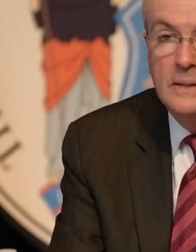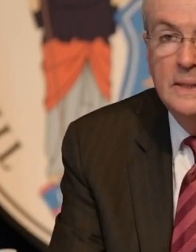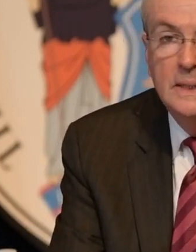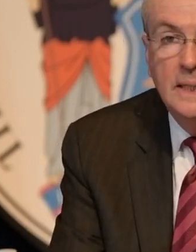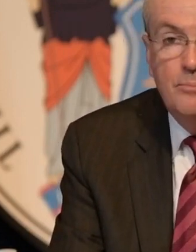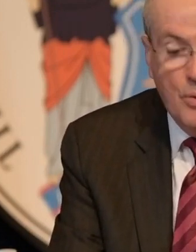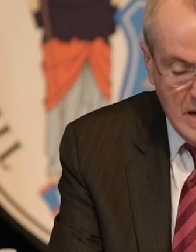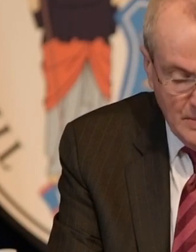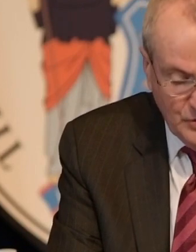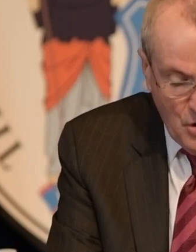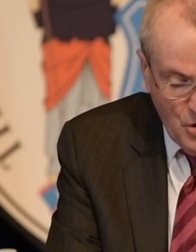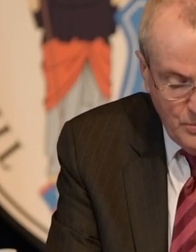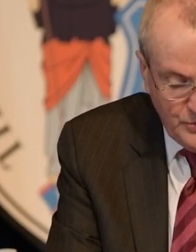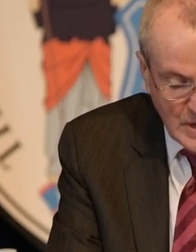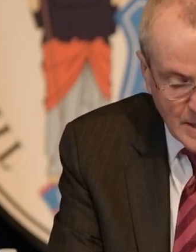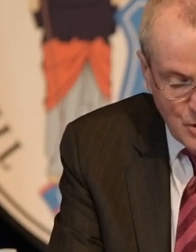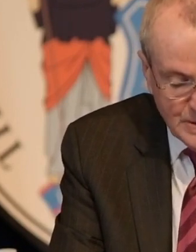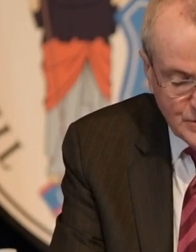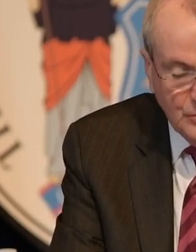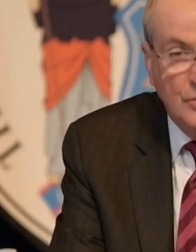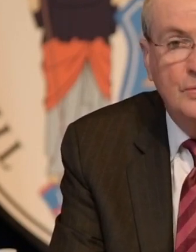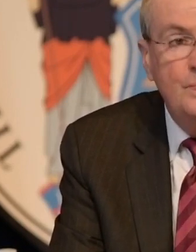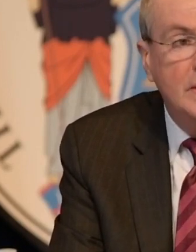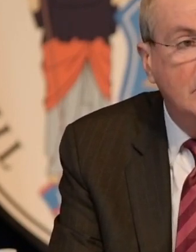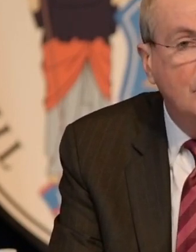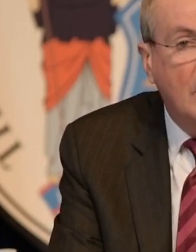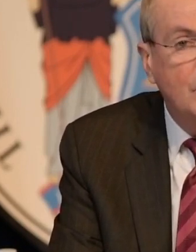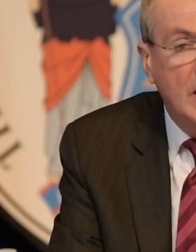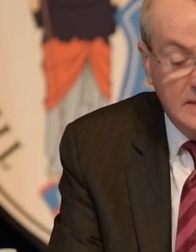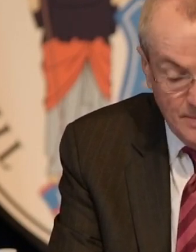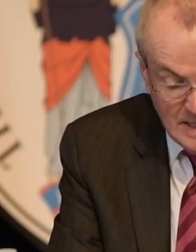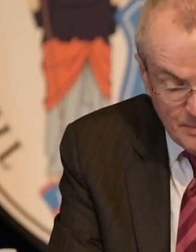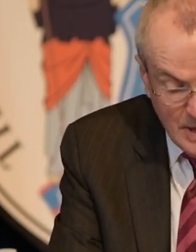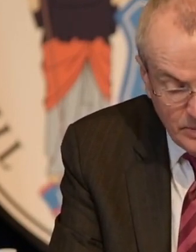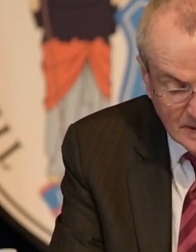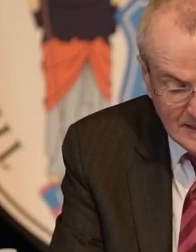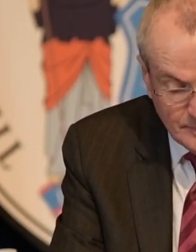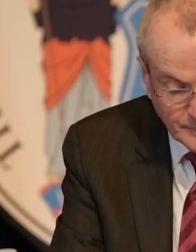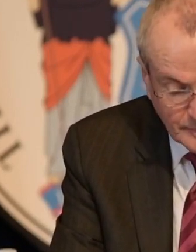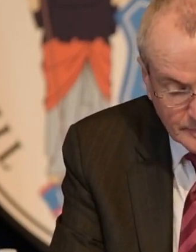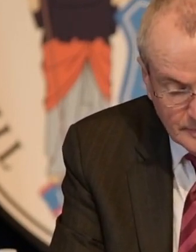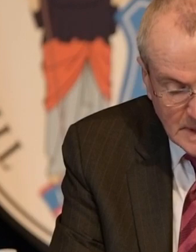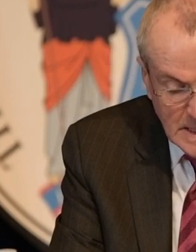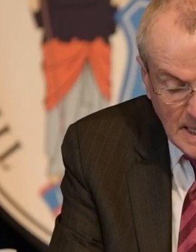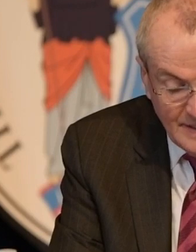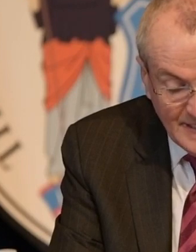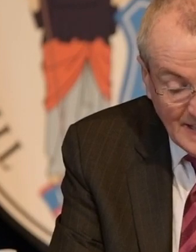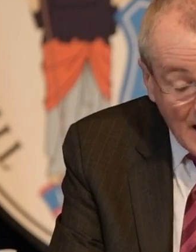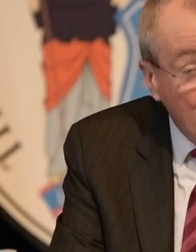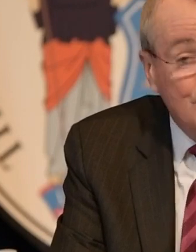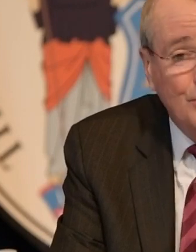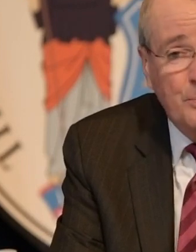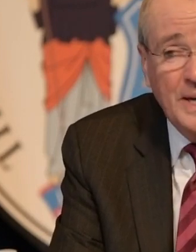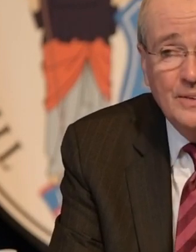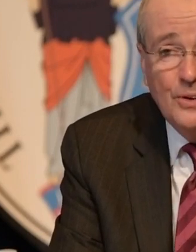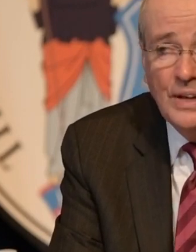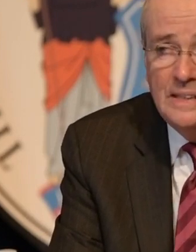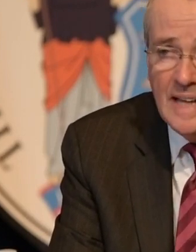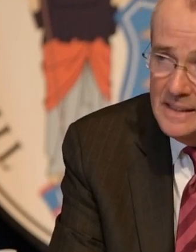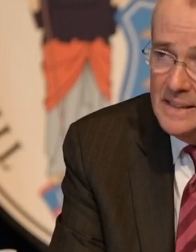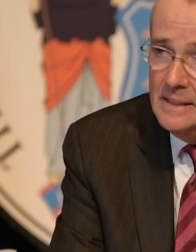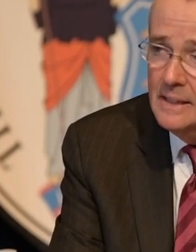Park and Paramus homes, not a moment too soon. So I thank them again publicly. I participated.